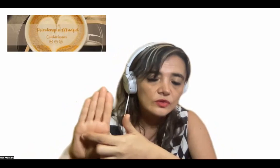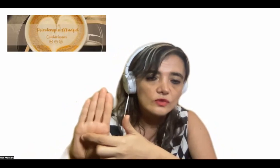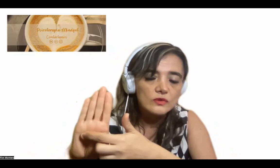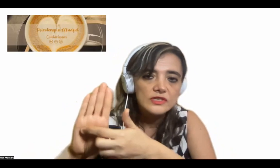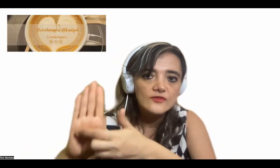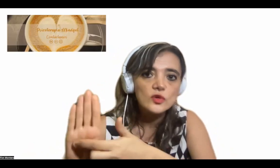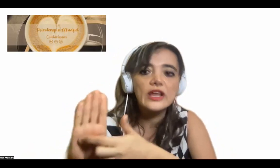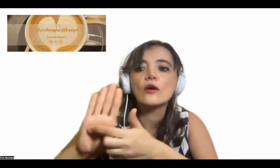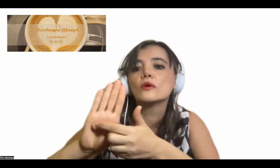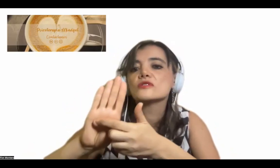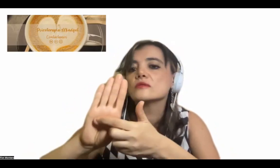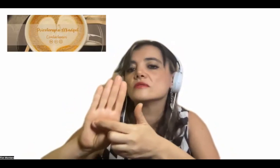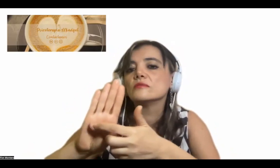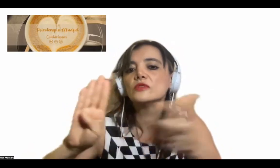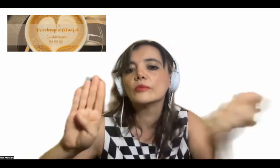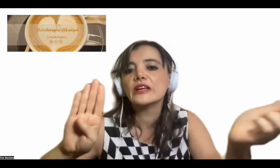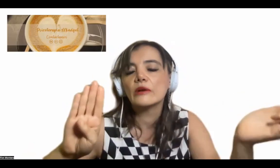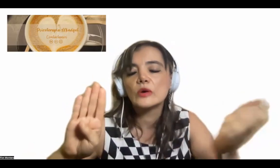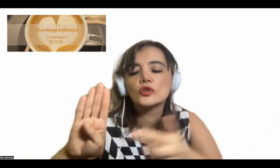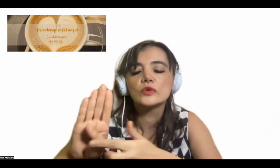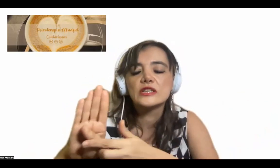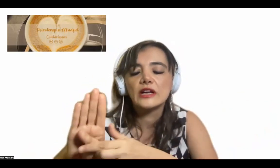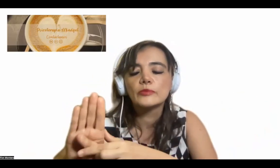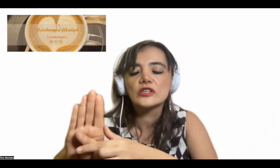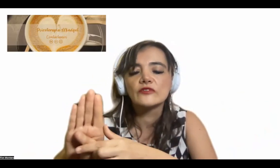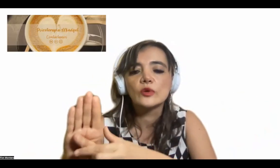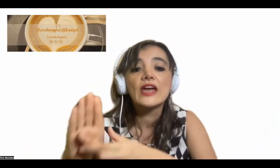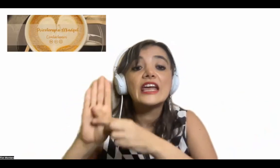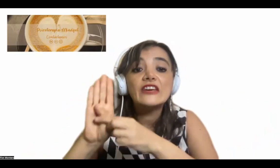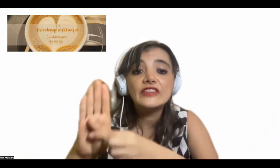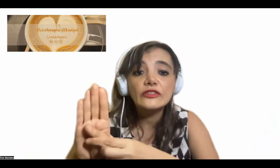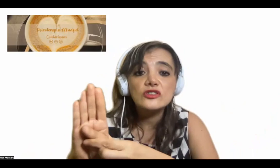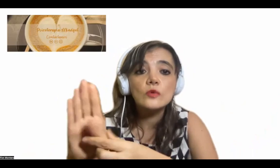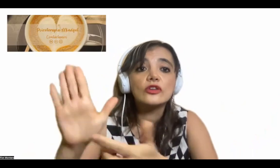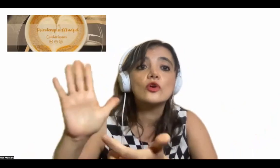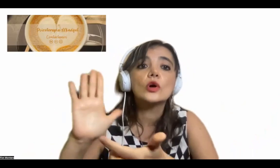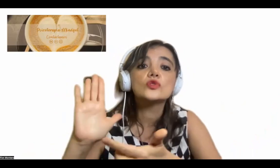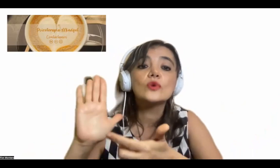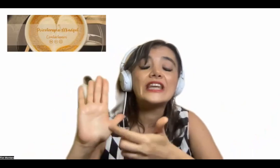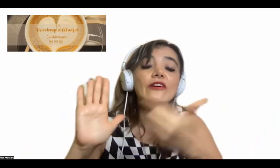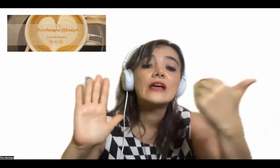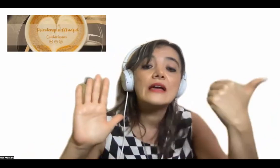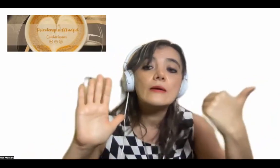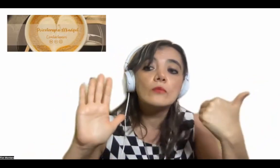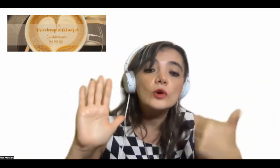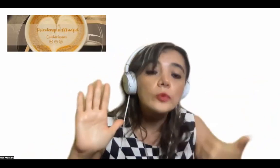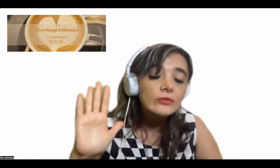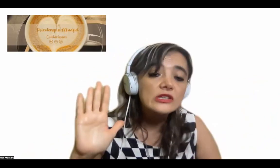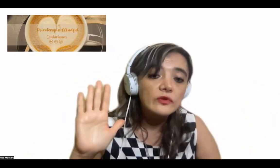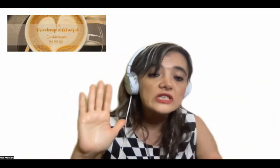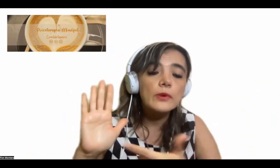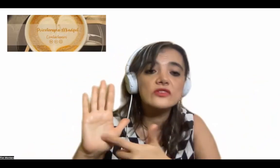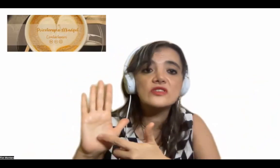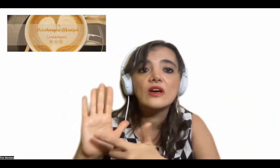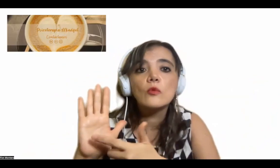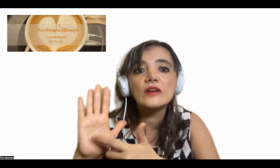not able to do self-soothing, or nobody around you could help you self-soothe. If that doesn't work, you go to an even more